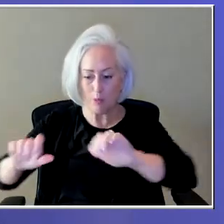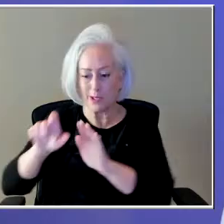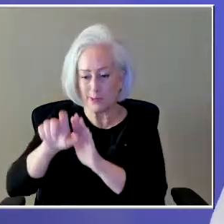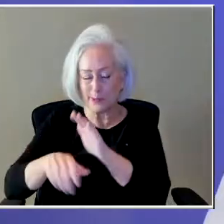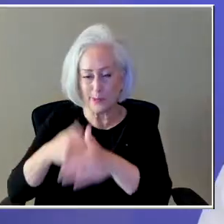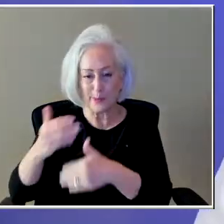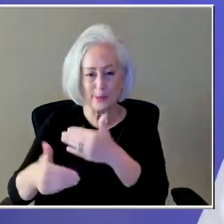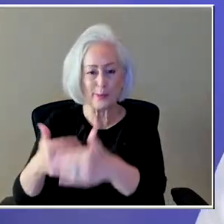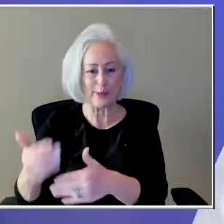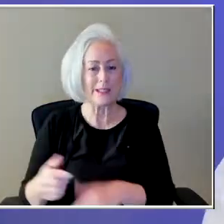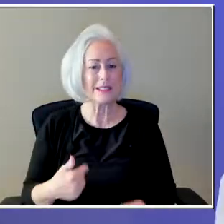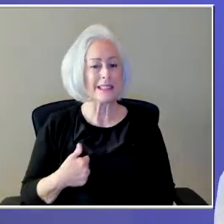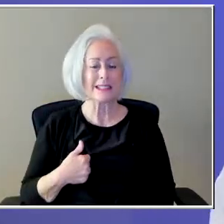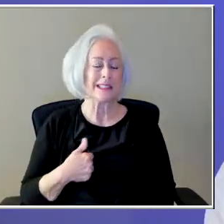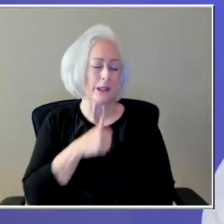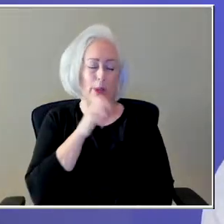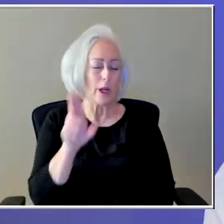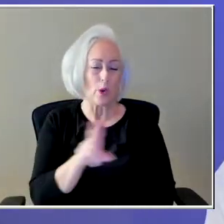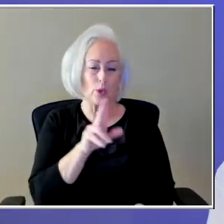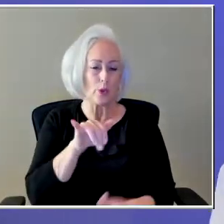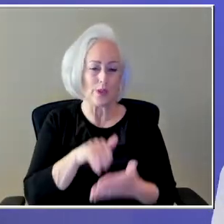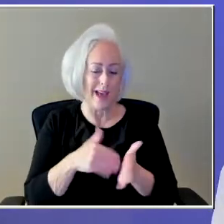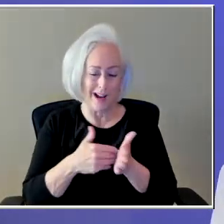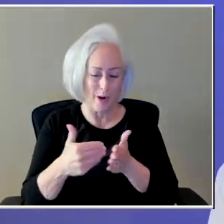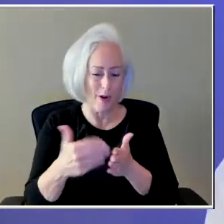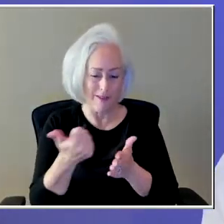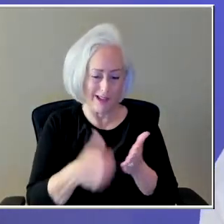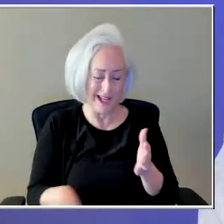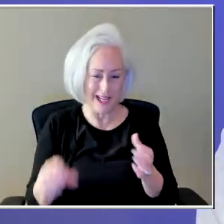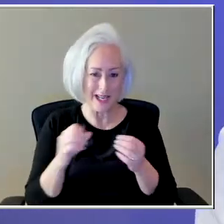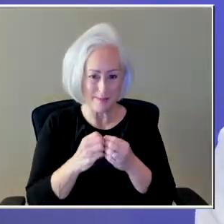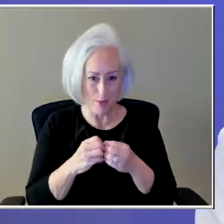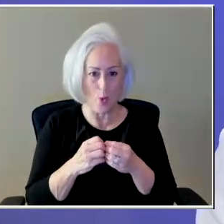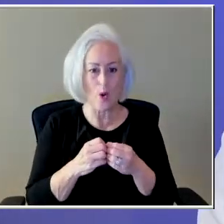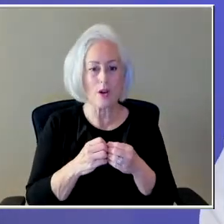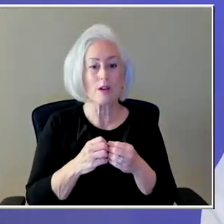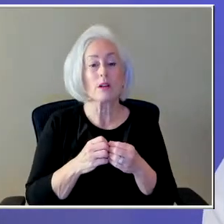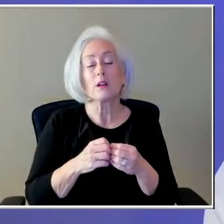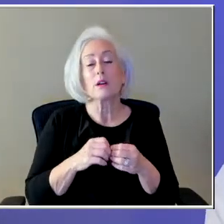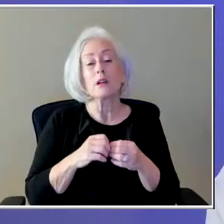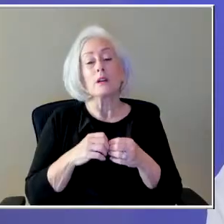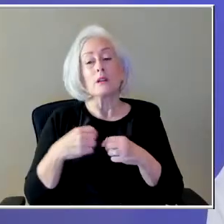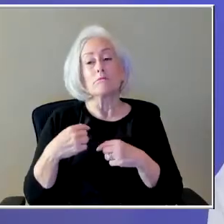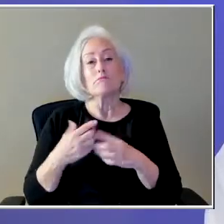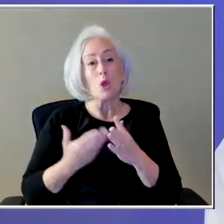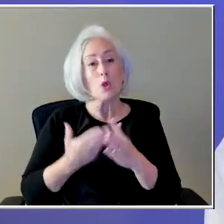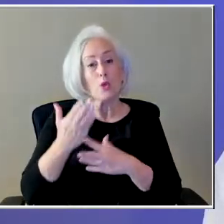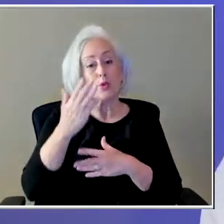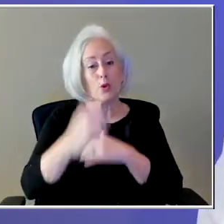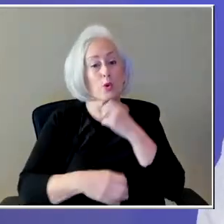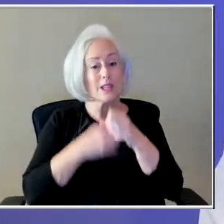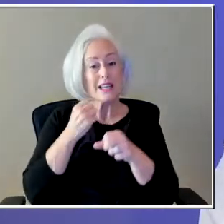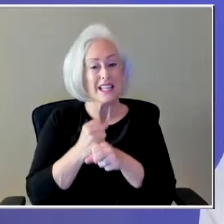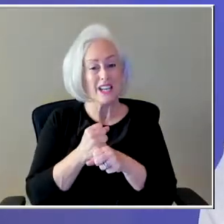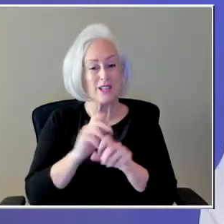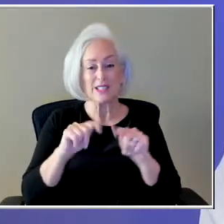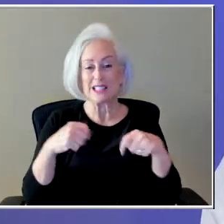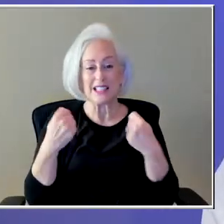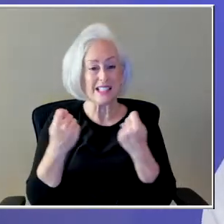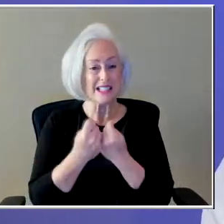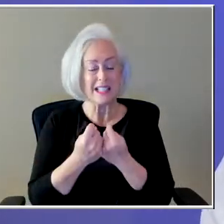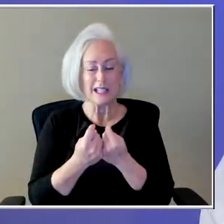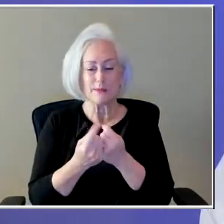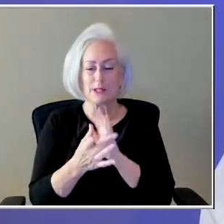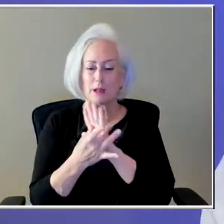to track like whole conversions and things like that. Over the years, our teams have just gotten so good at it that it's just sort of a very